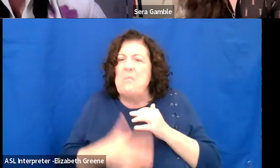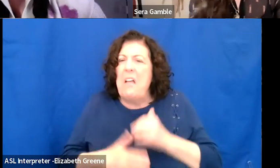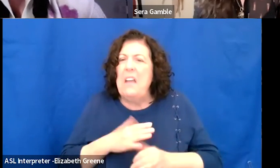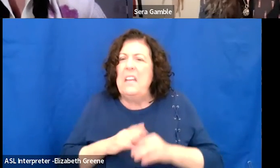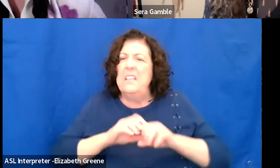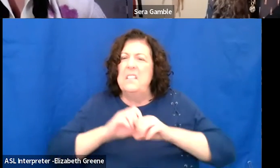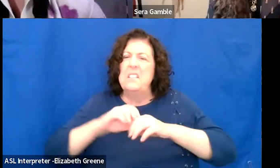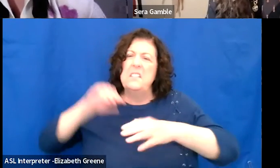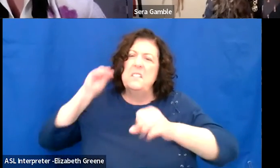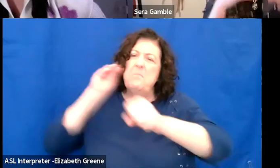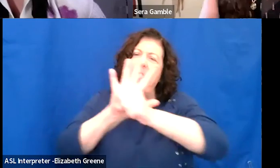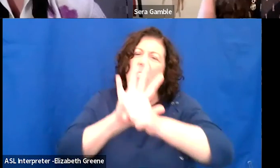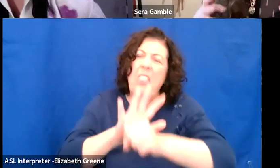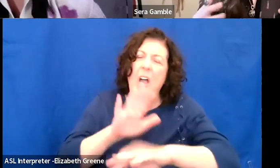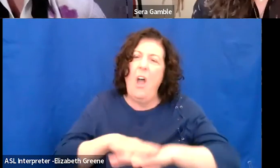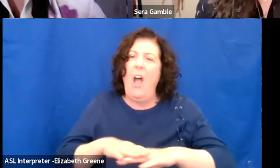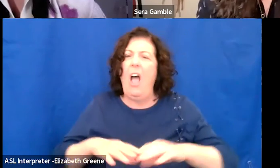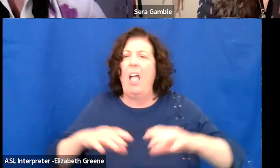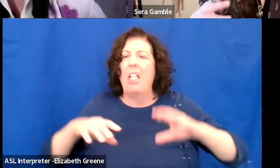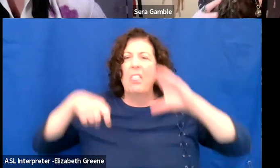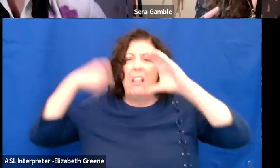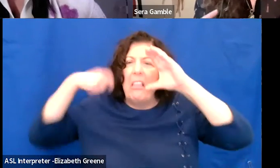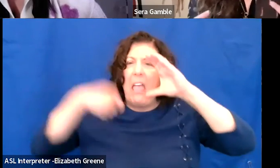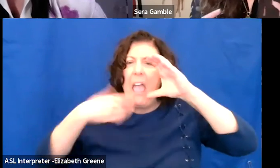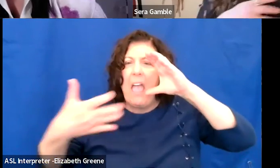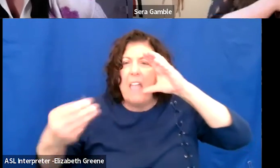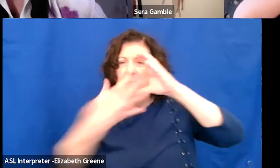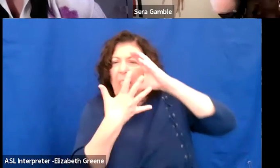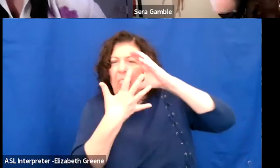Zero. 0%. Like cartoonish.